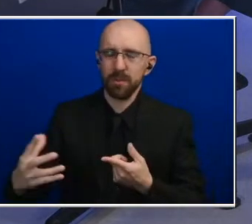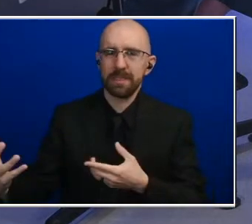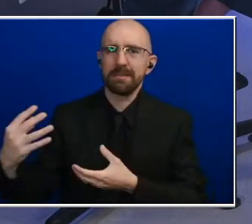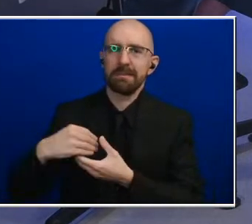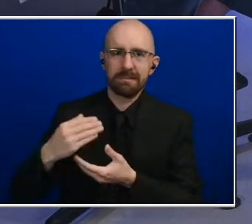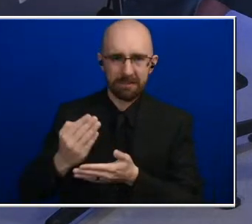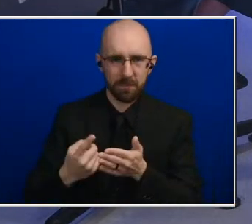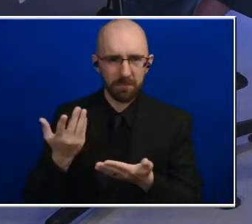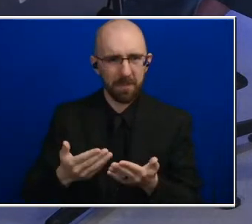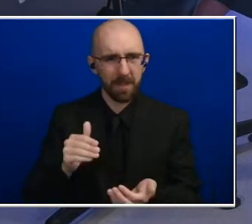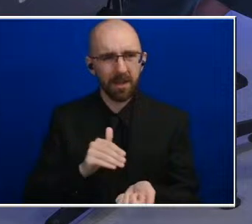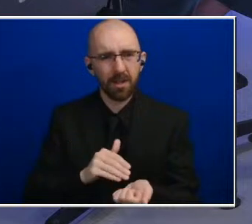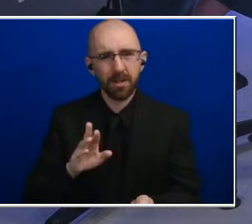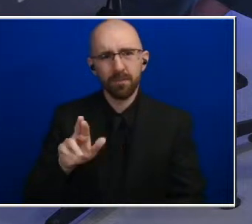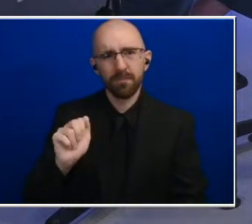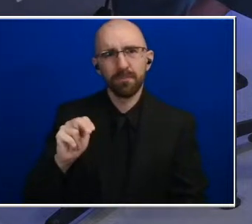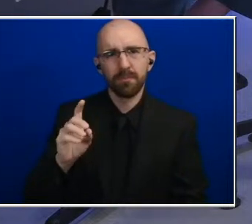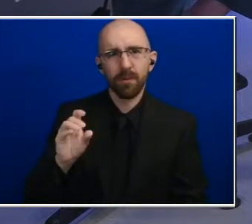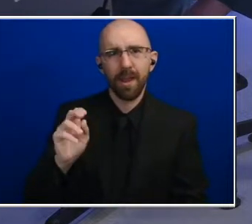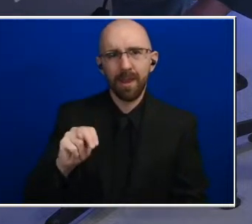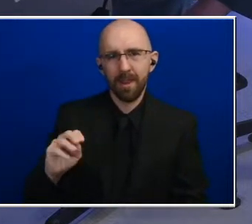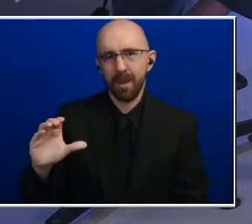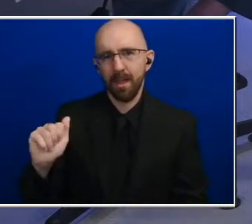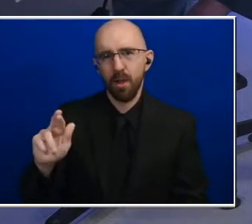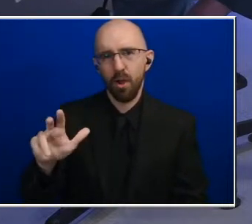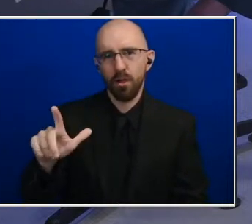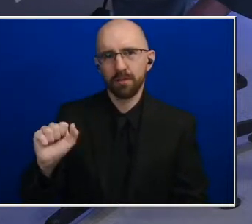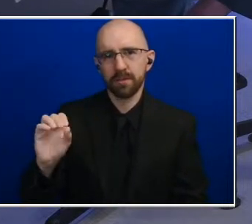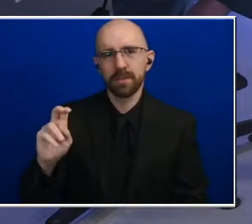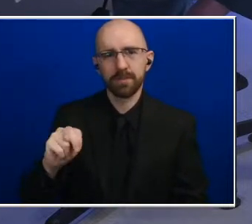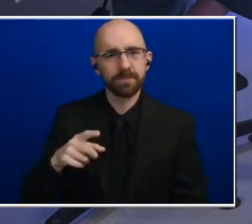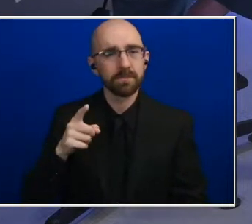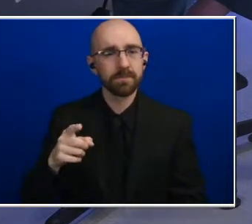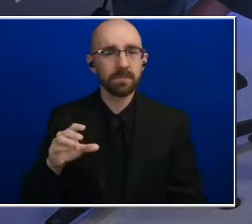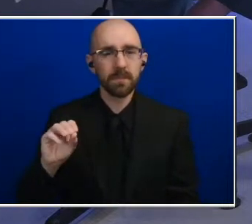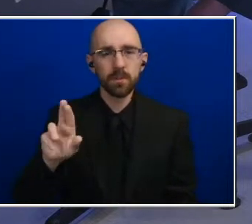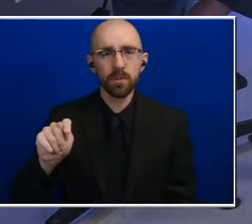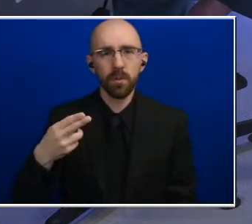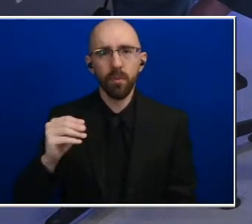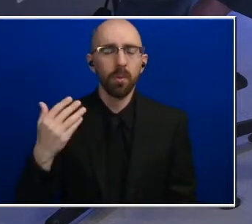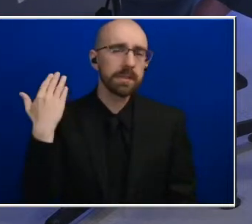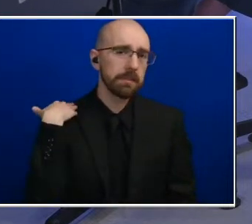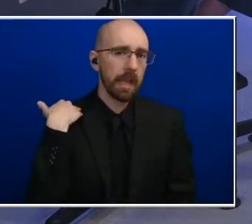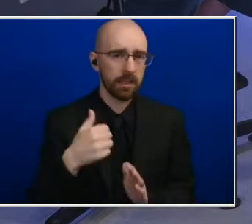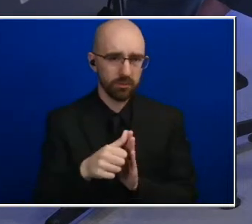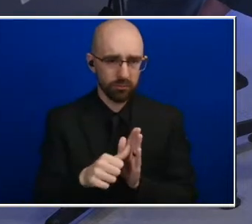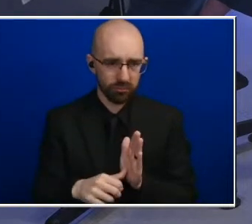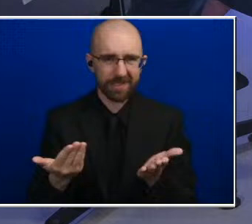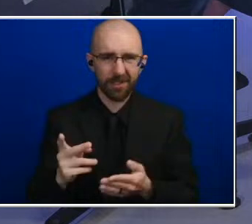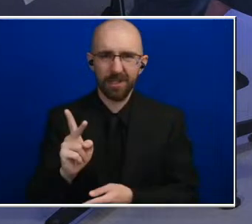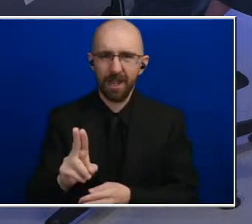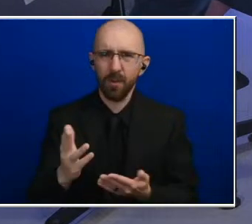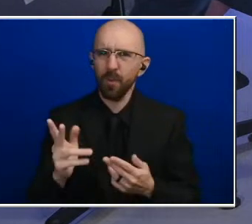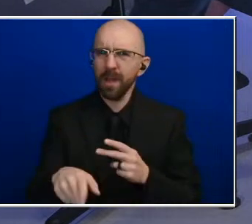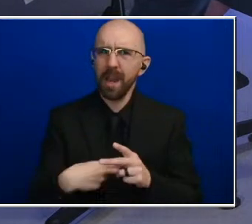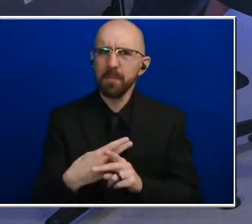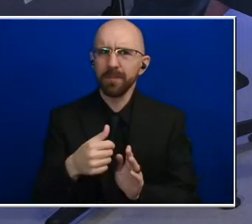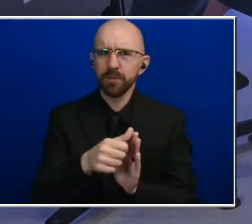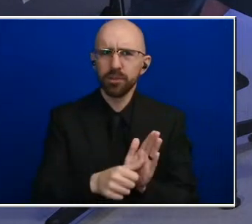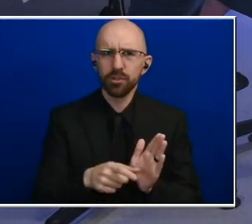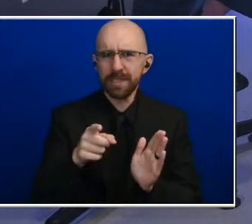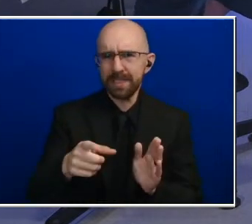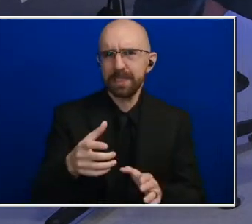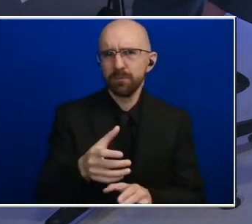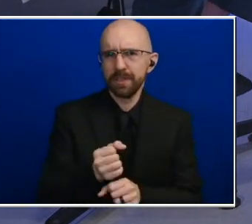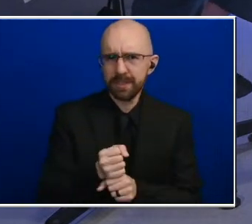Brandon Carlson. Brandon was one of the orthopedic spine surgeons here at KU. So Brandon, what type of surgery did Mayor Skoo get, and what was the outcome